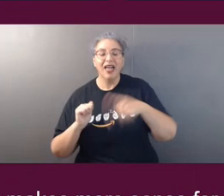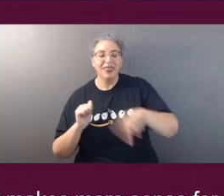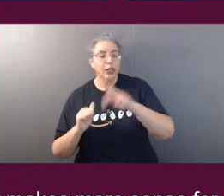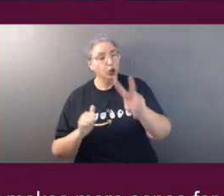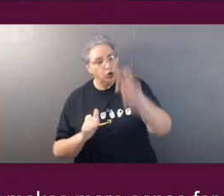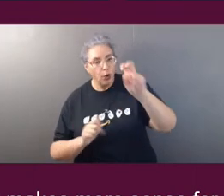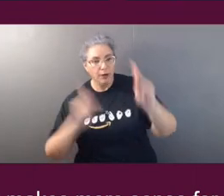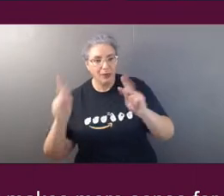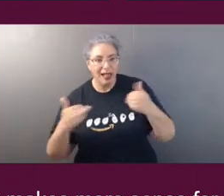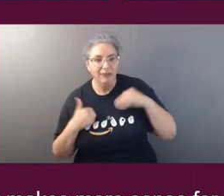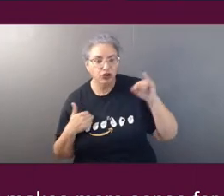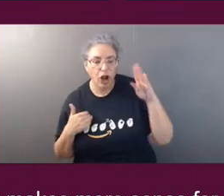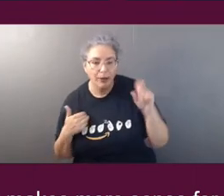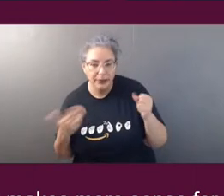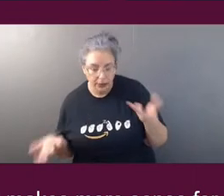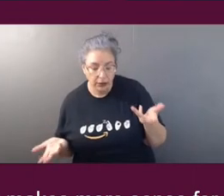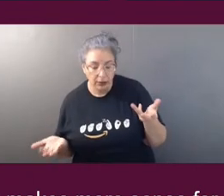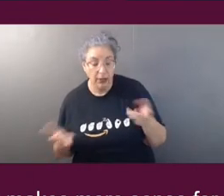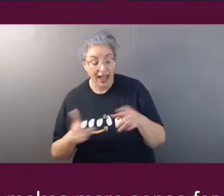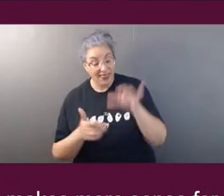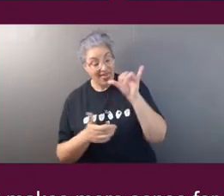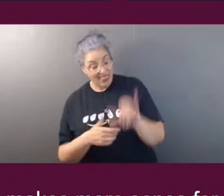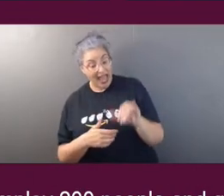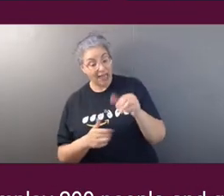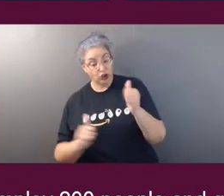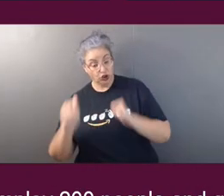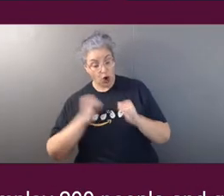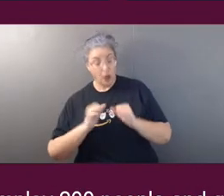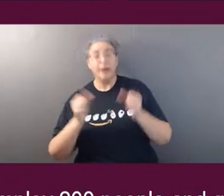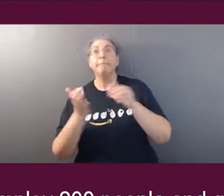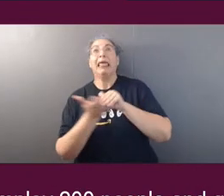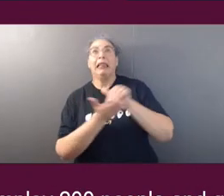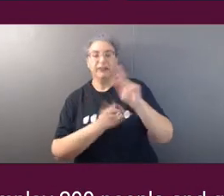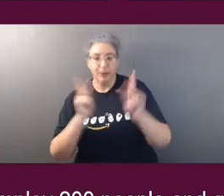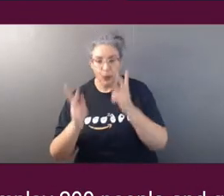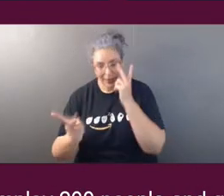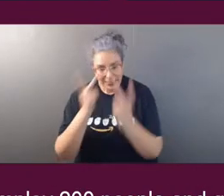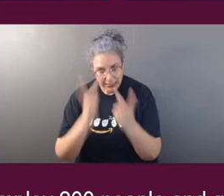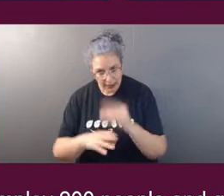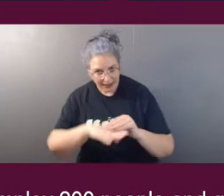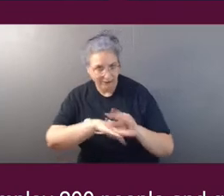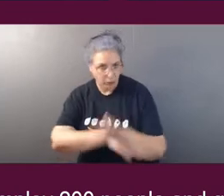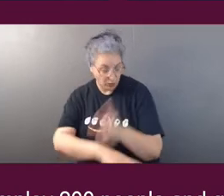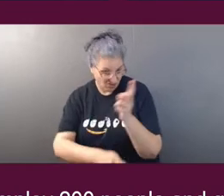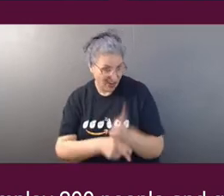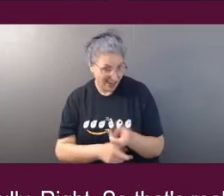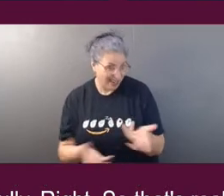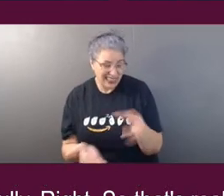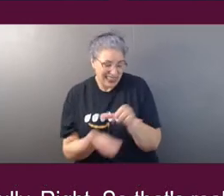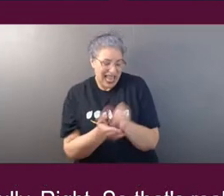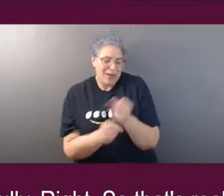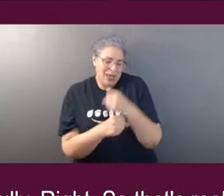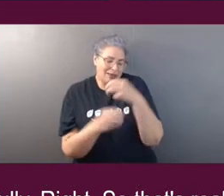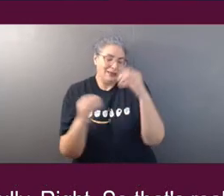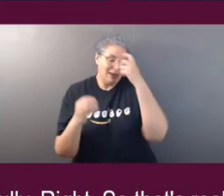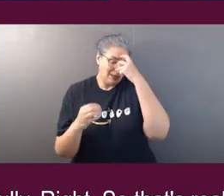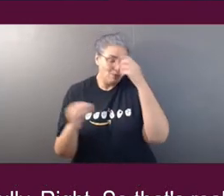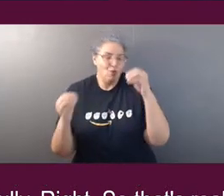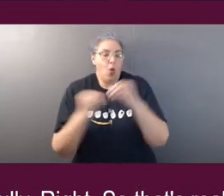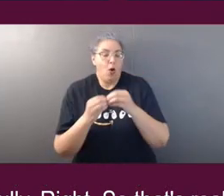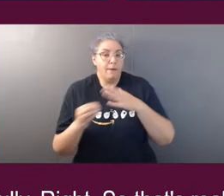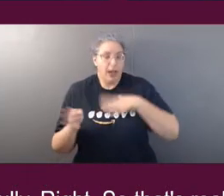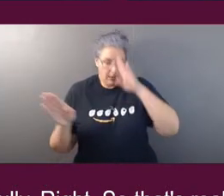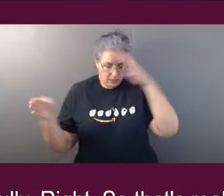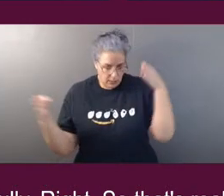employ 200 people and going to see the eyes of millions of people, hopefully. Right. Mm. So that's really where I need to